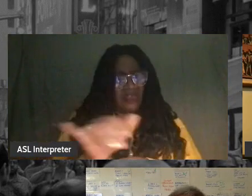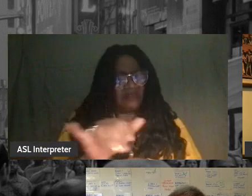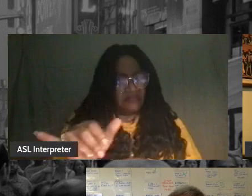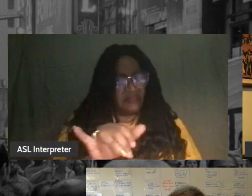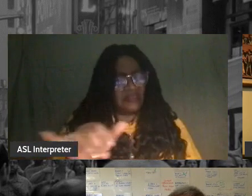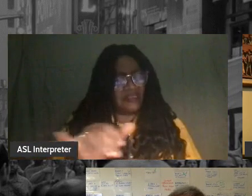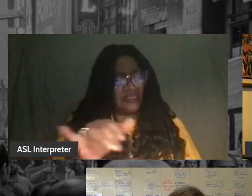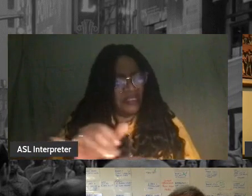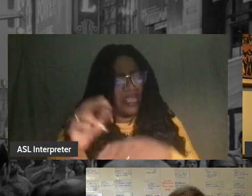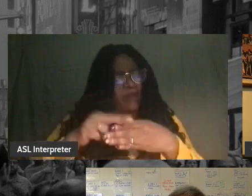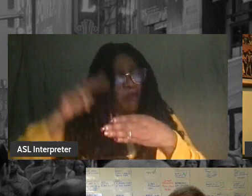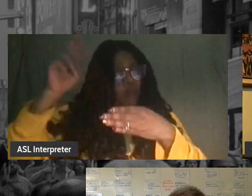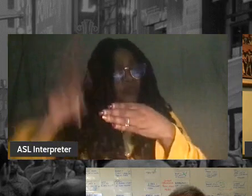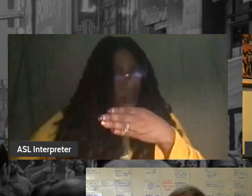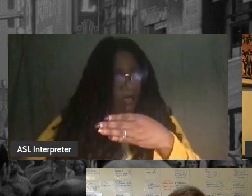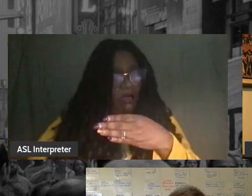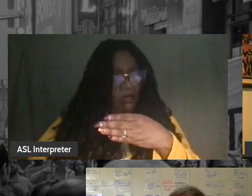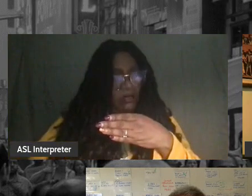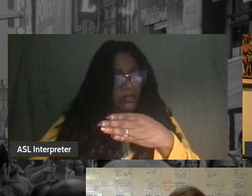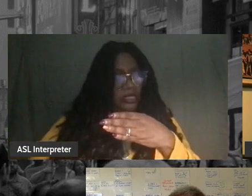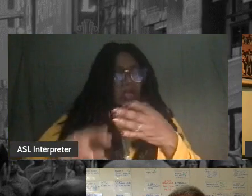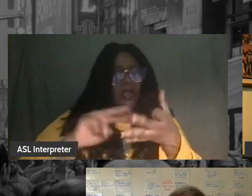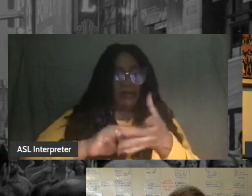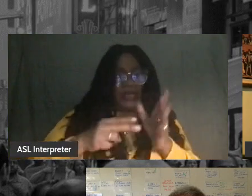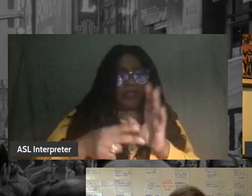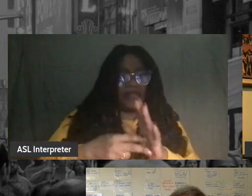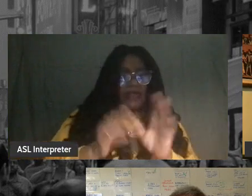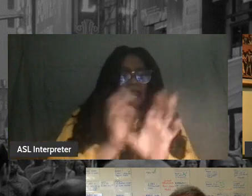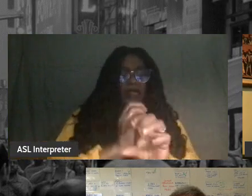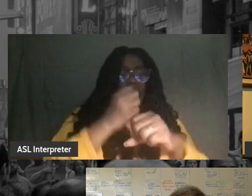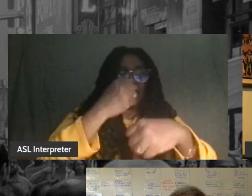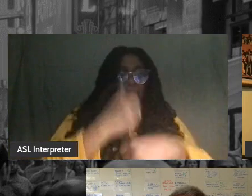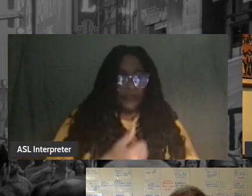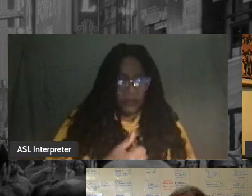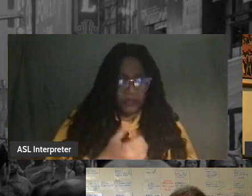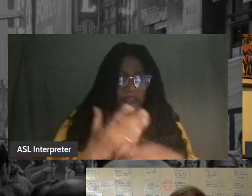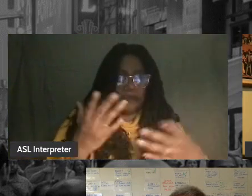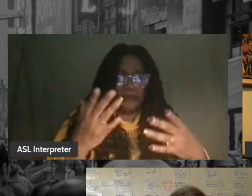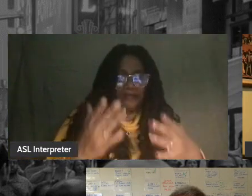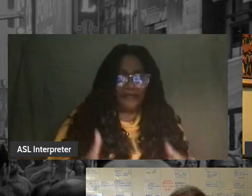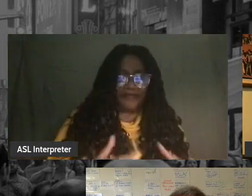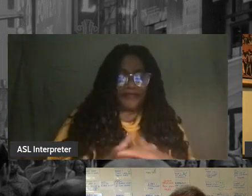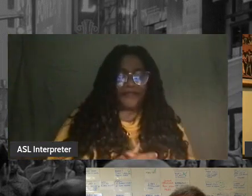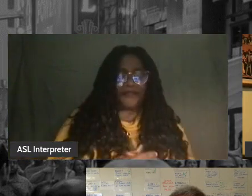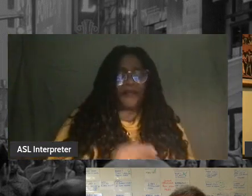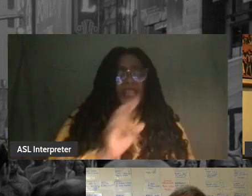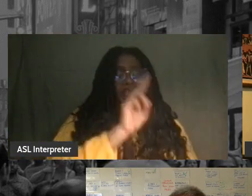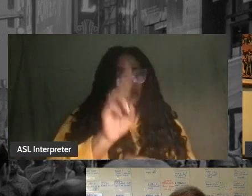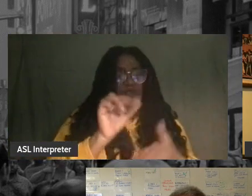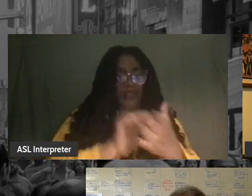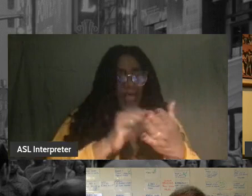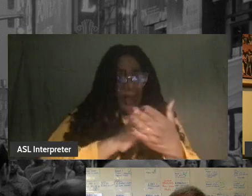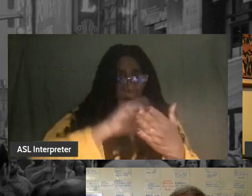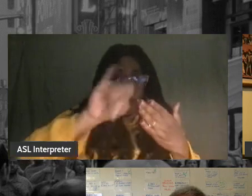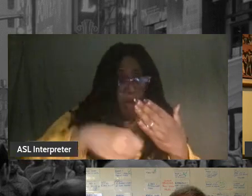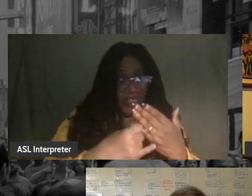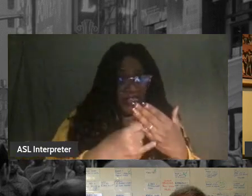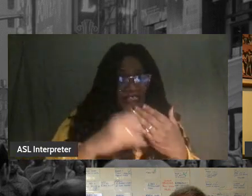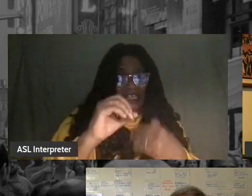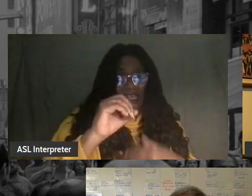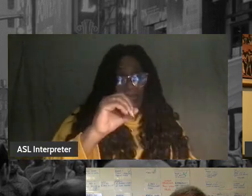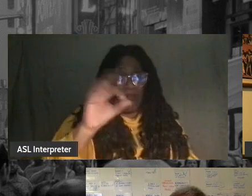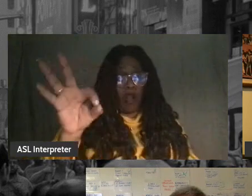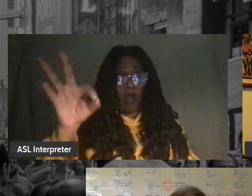is the same result in that the producer is taking the project off of the market,